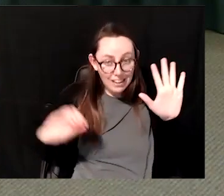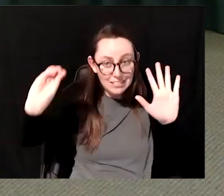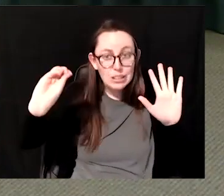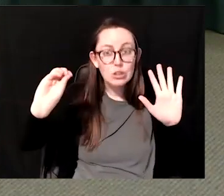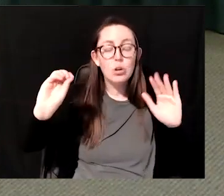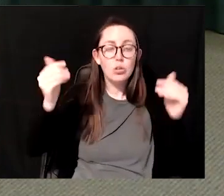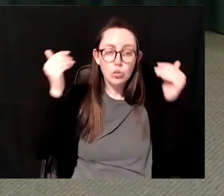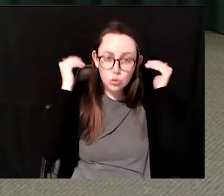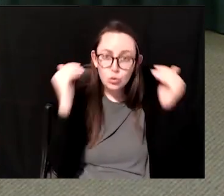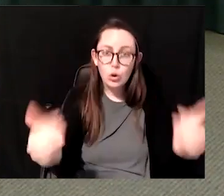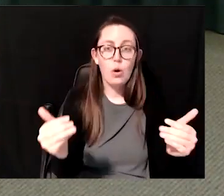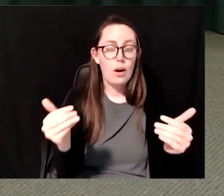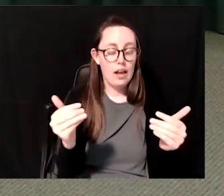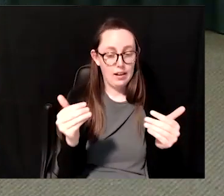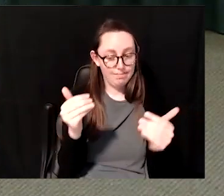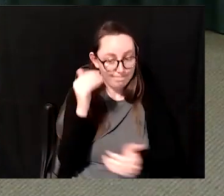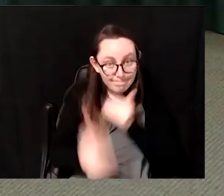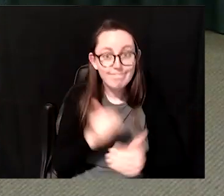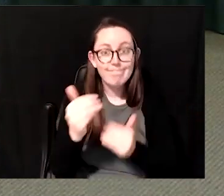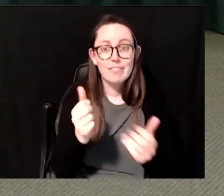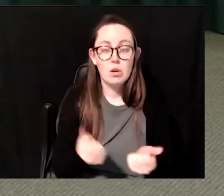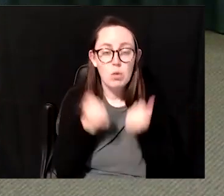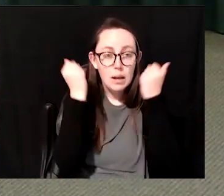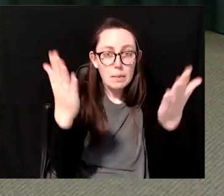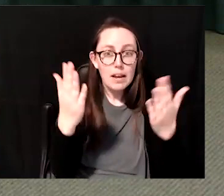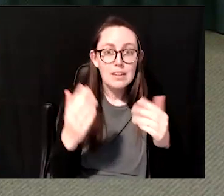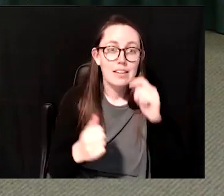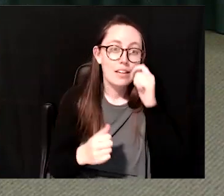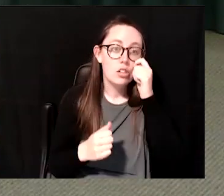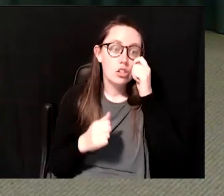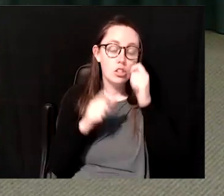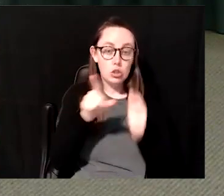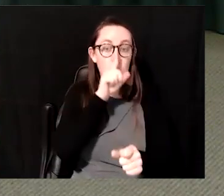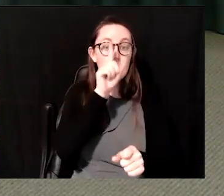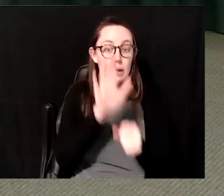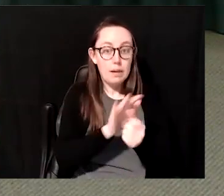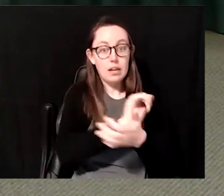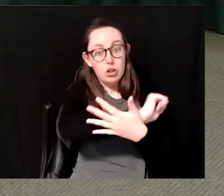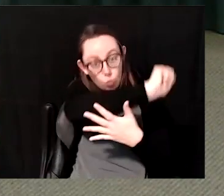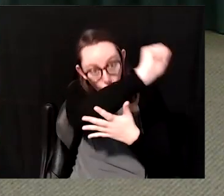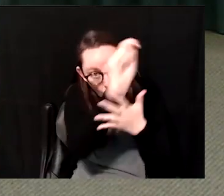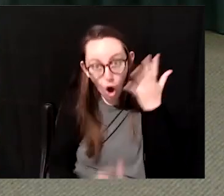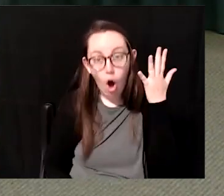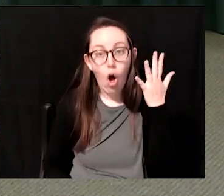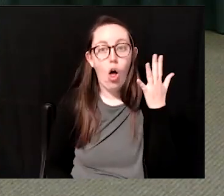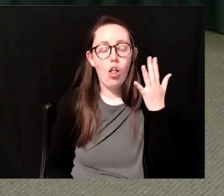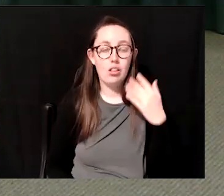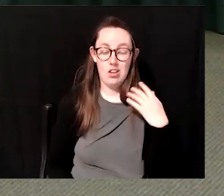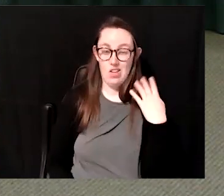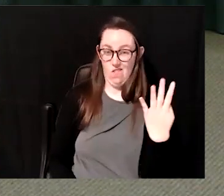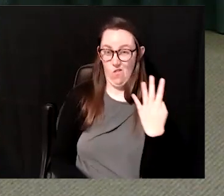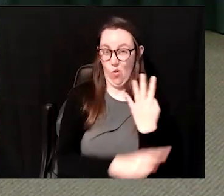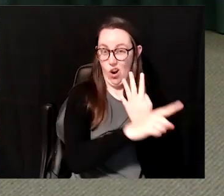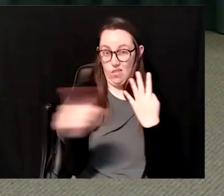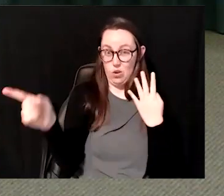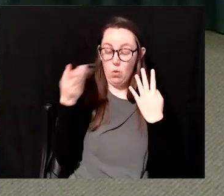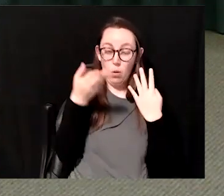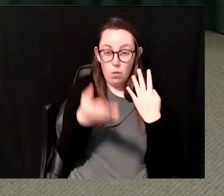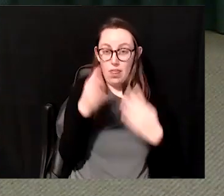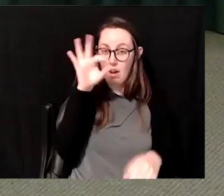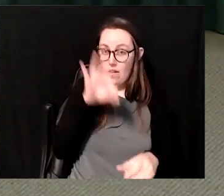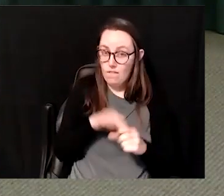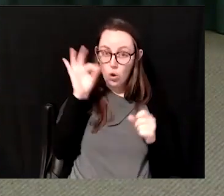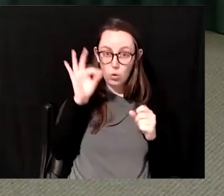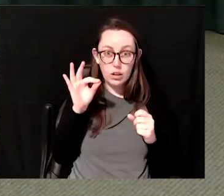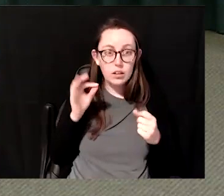out of the five of you were there and you made a commitment to all of them we've a lot of us who have been